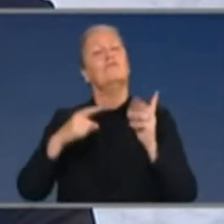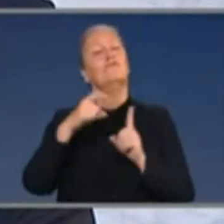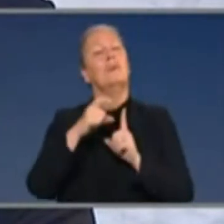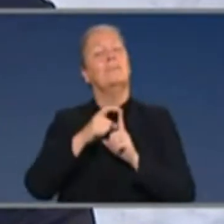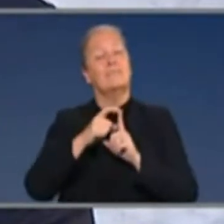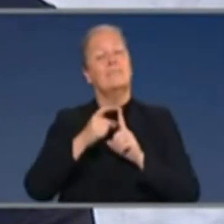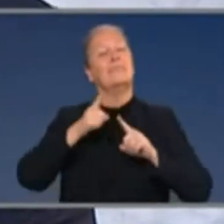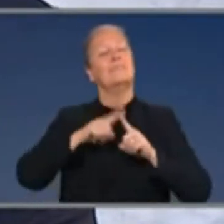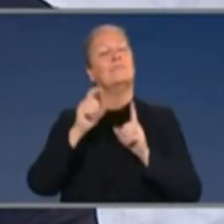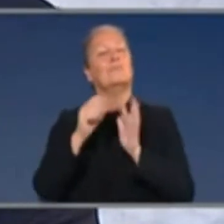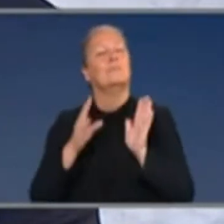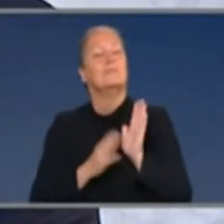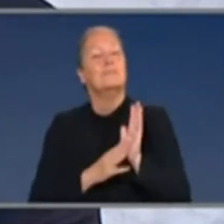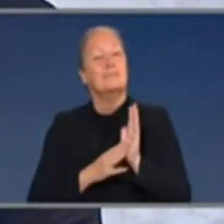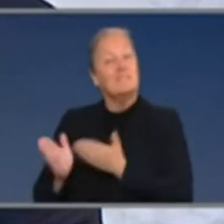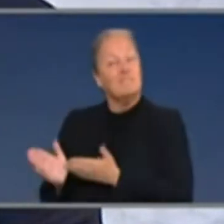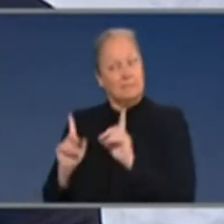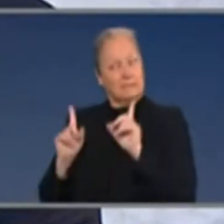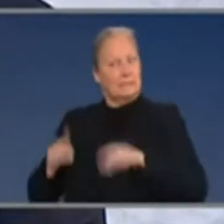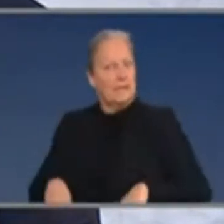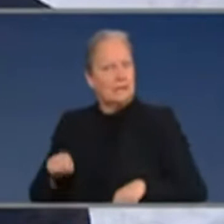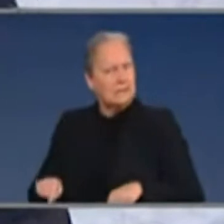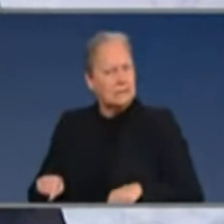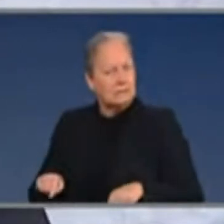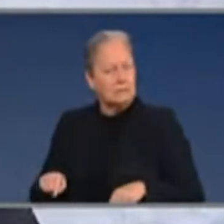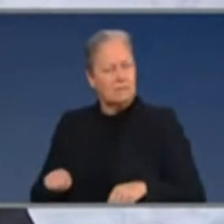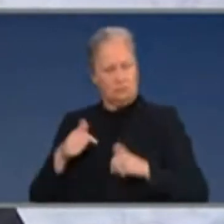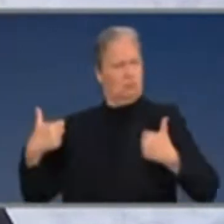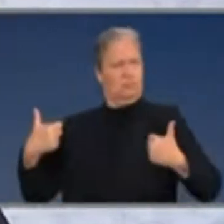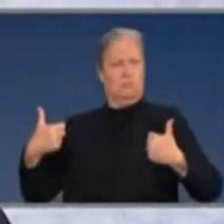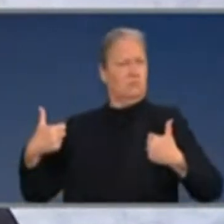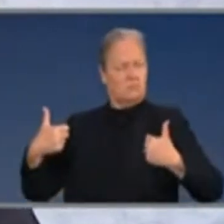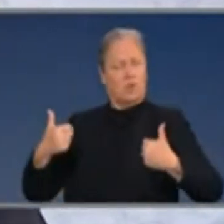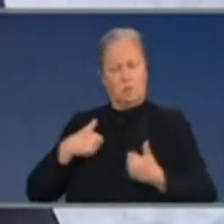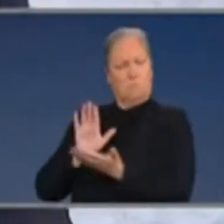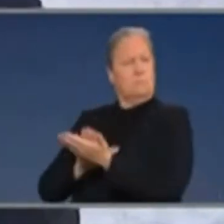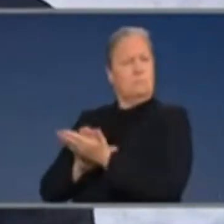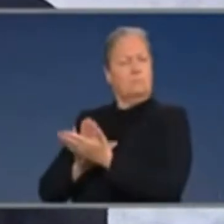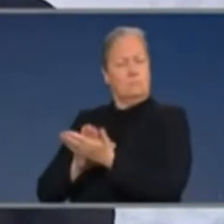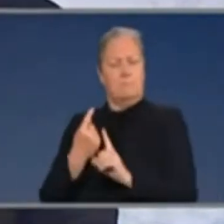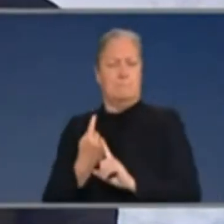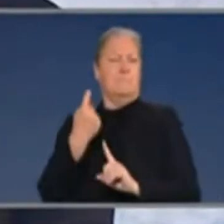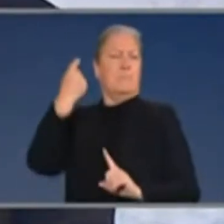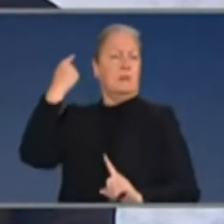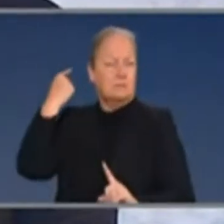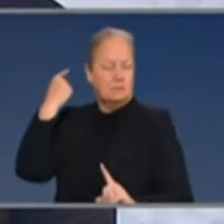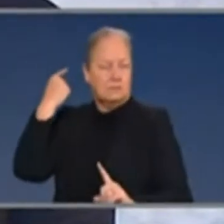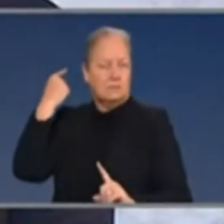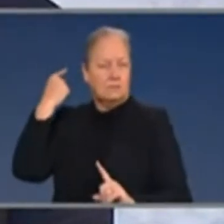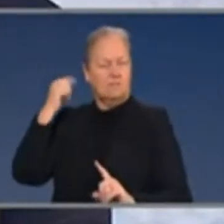initiative and an initiative deserving of credit. But